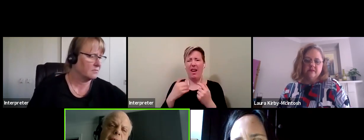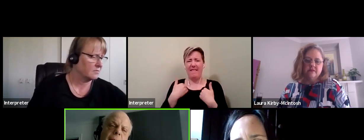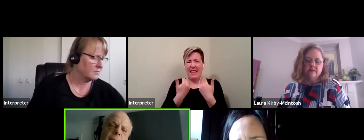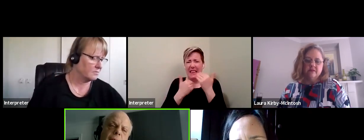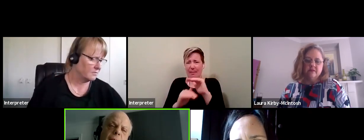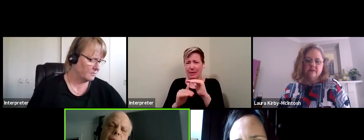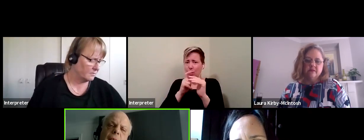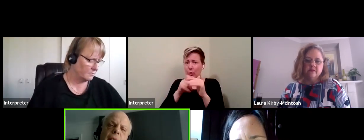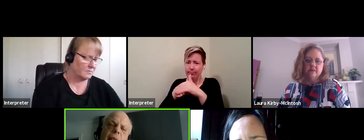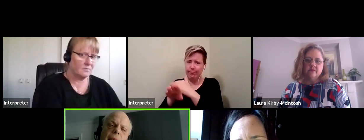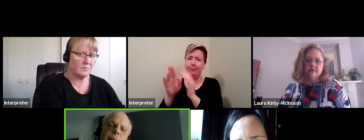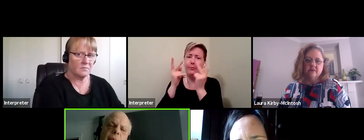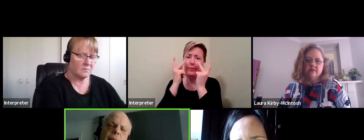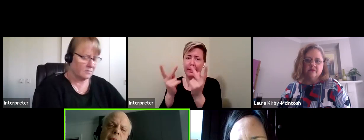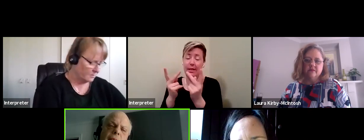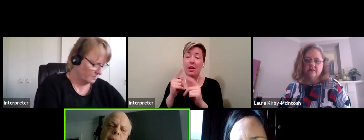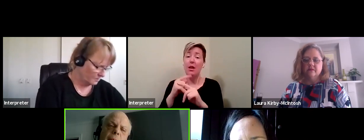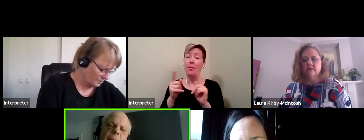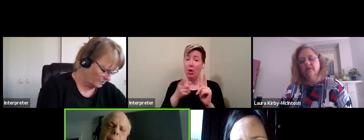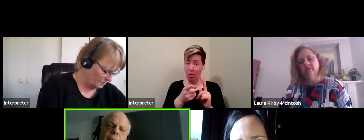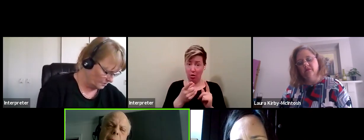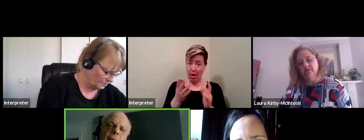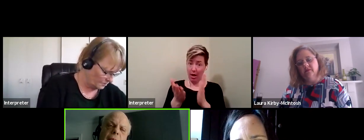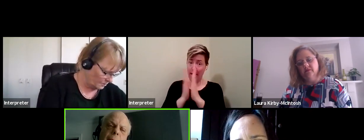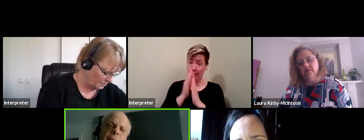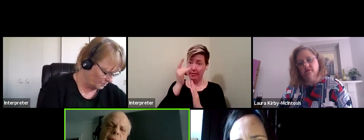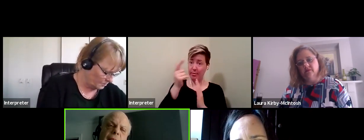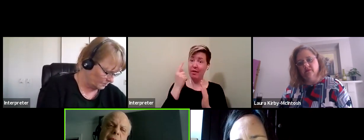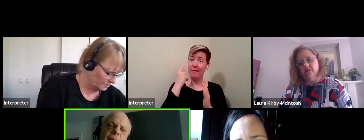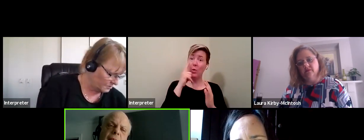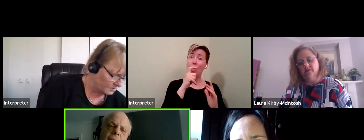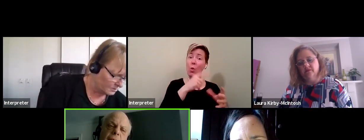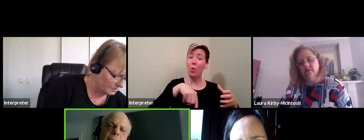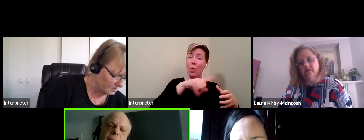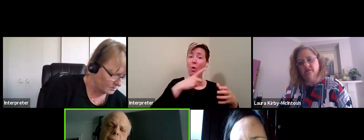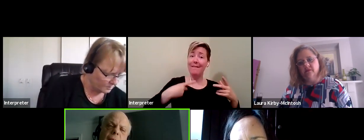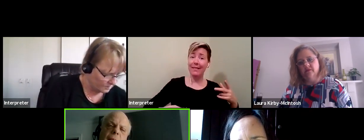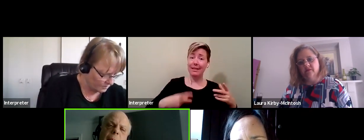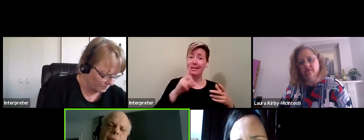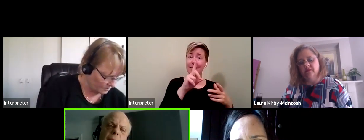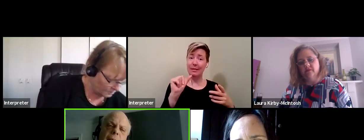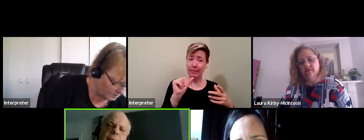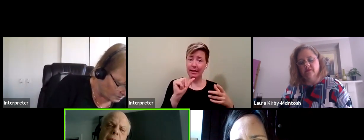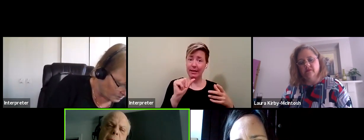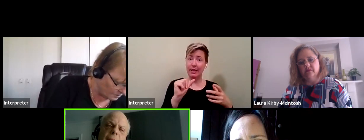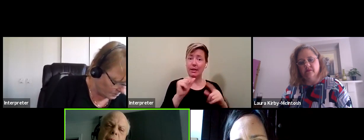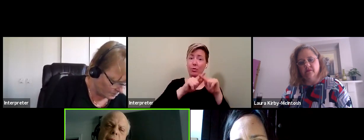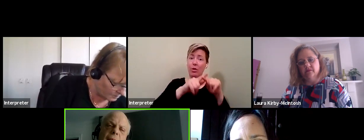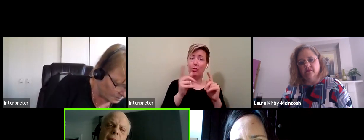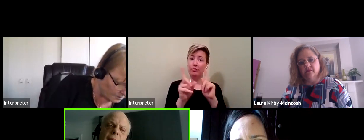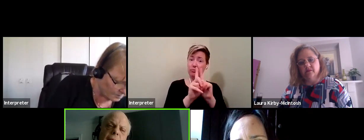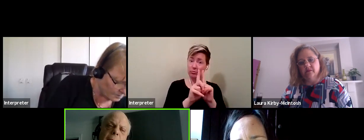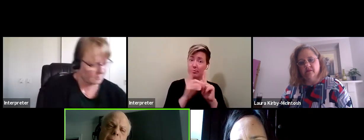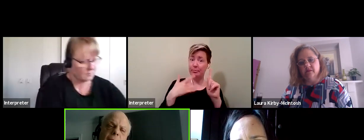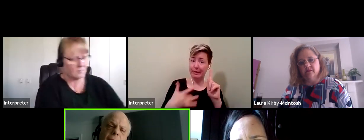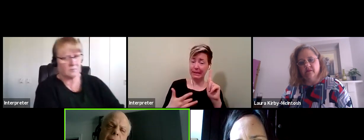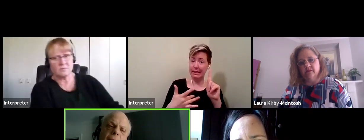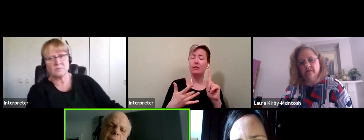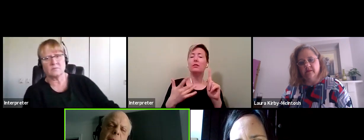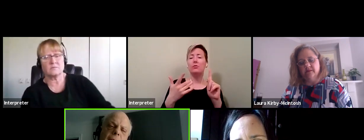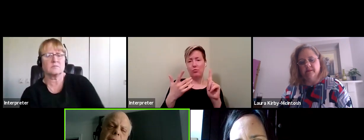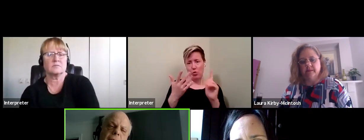want an exemption to those restrictions for people who are coming in to provide attendant care to a patient with a disability in